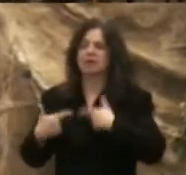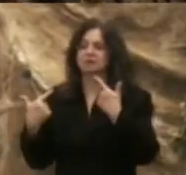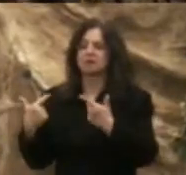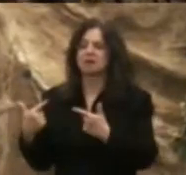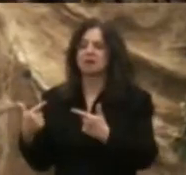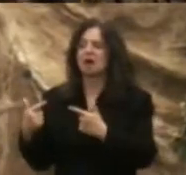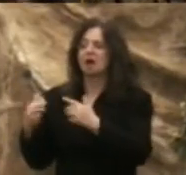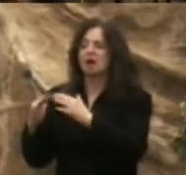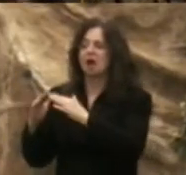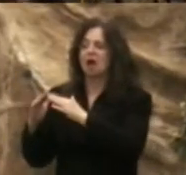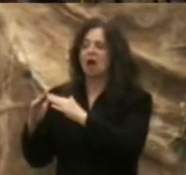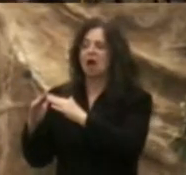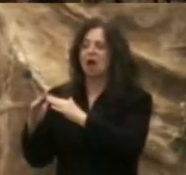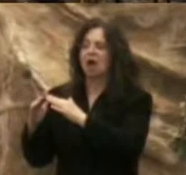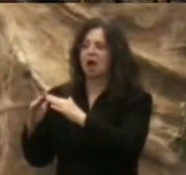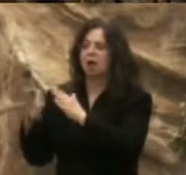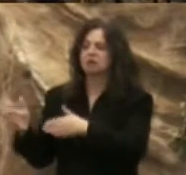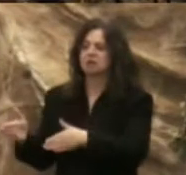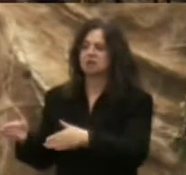and survives on